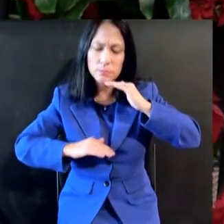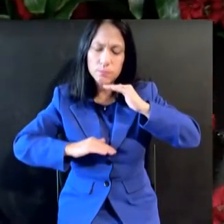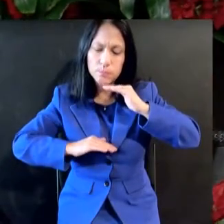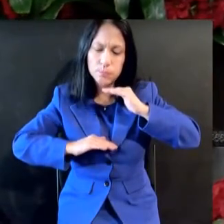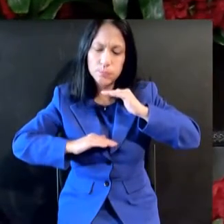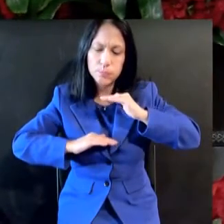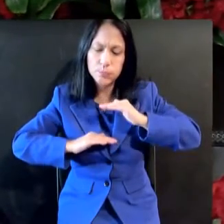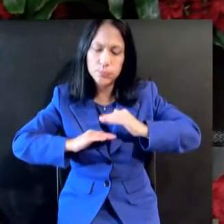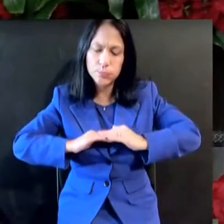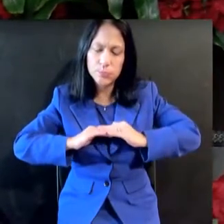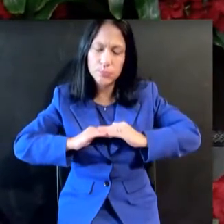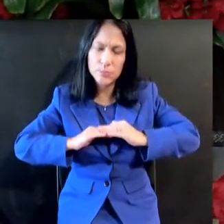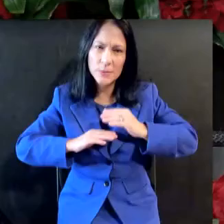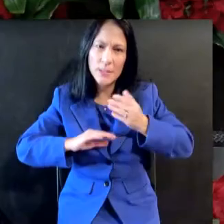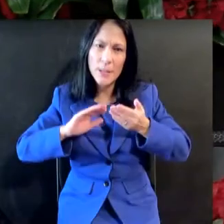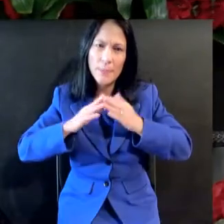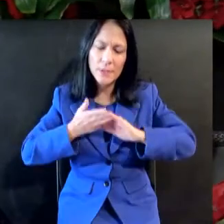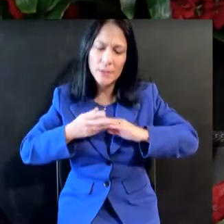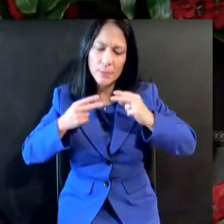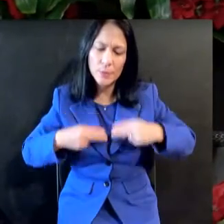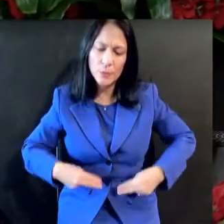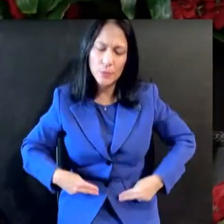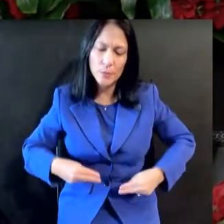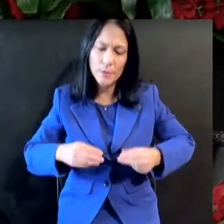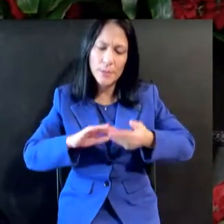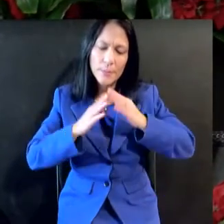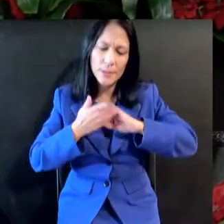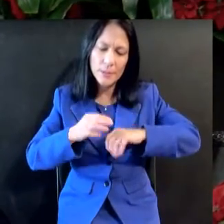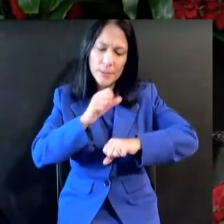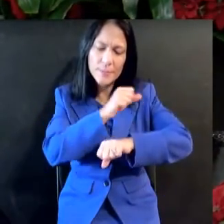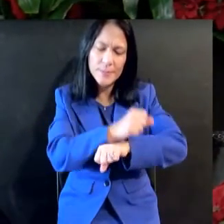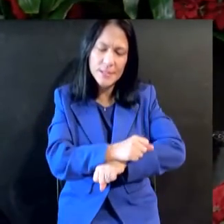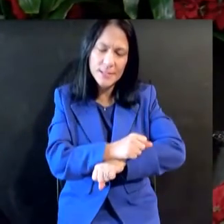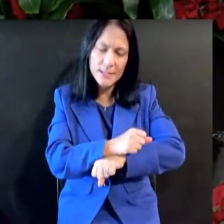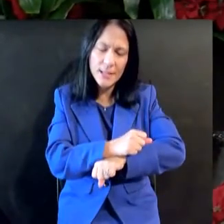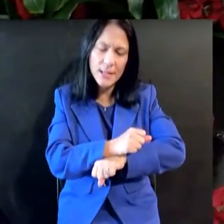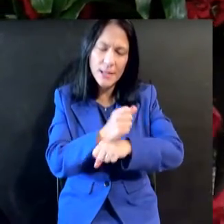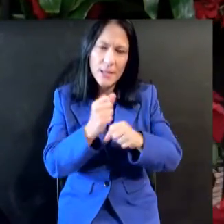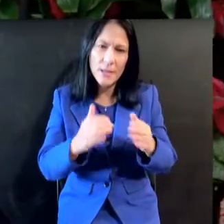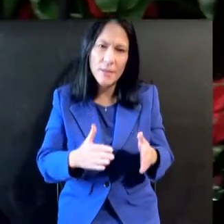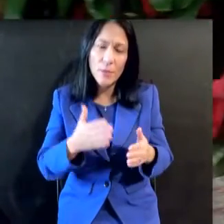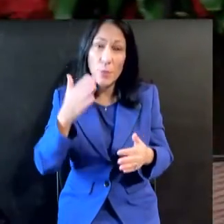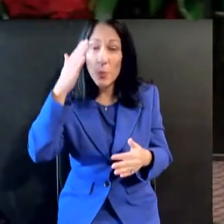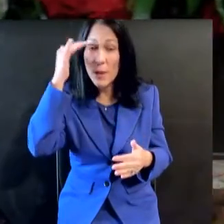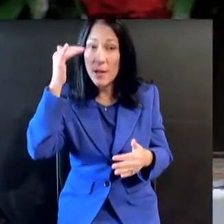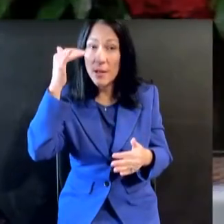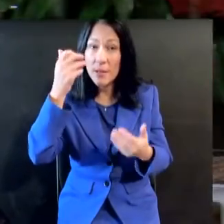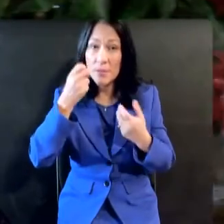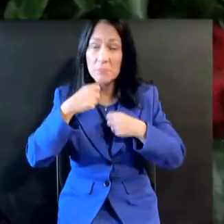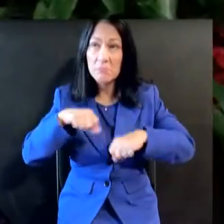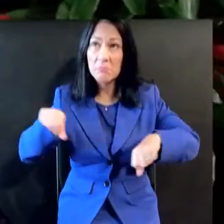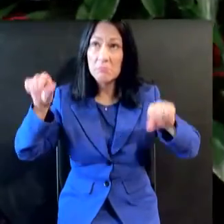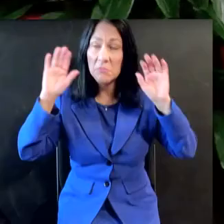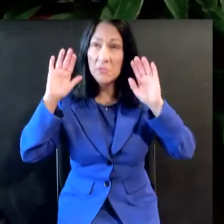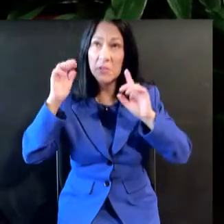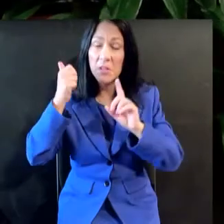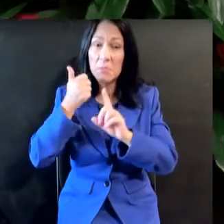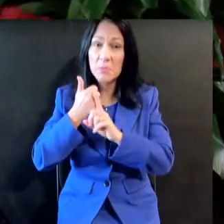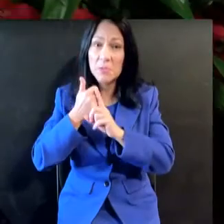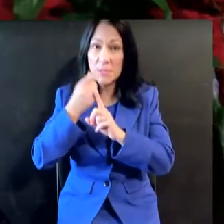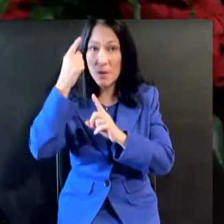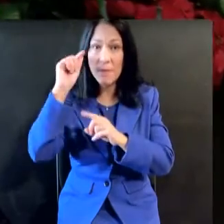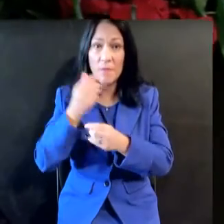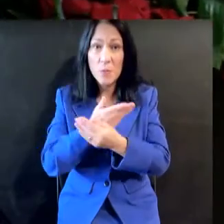taking the form of a human, the form of a slave, to lay down one's life for another in love,